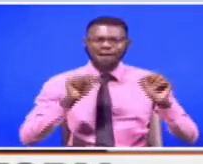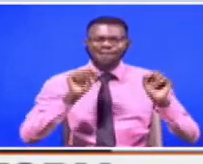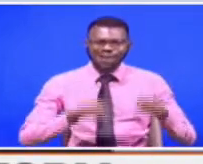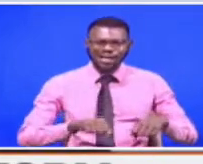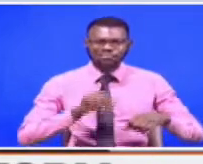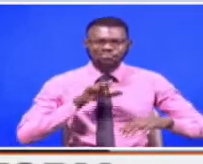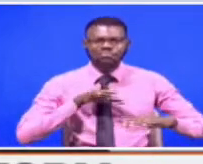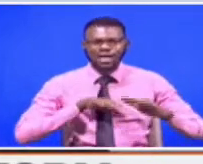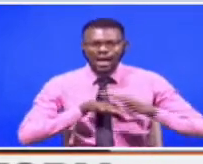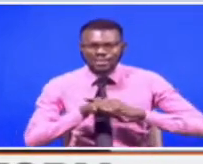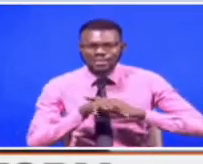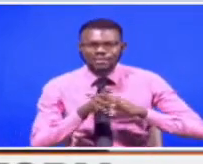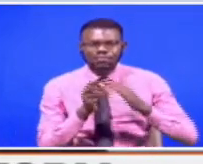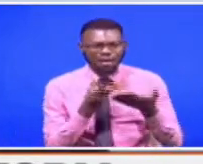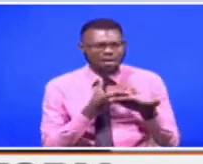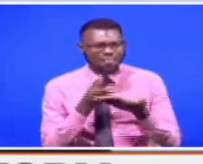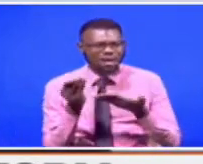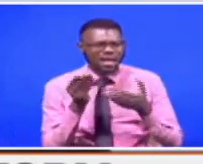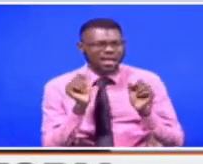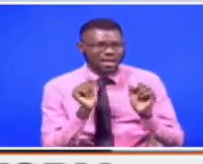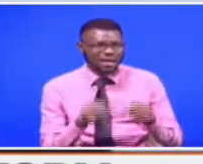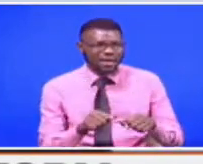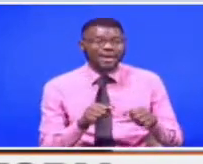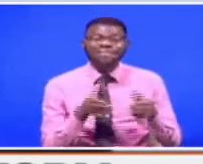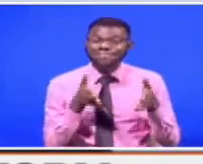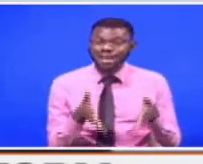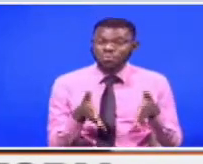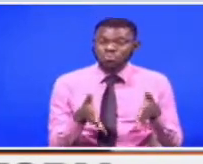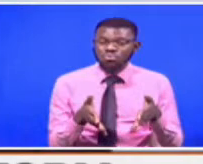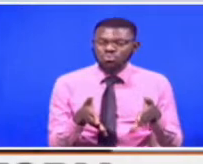And you can purchase, etc. So it'll be a significant,